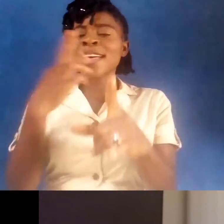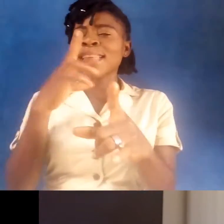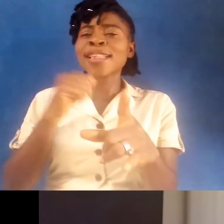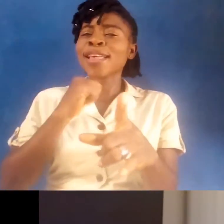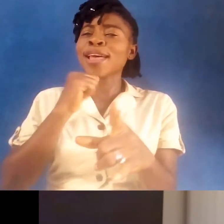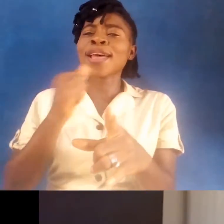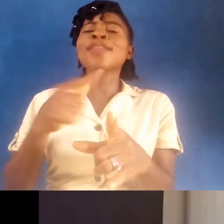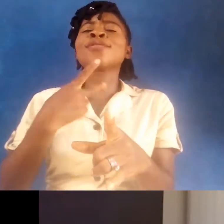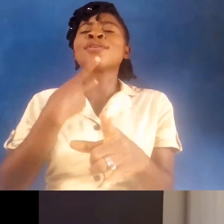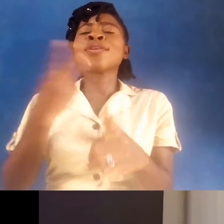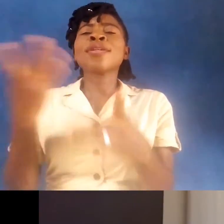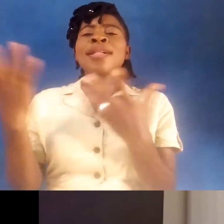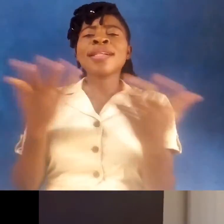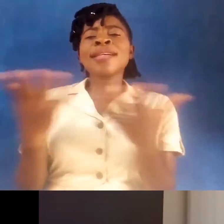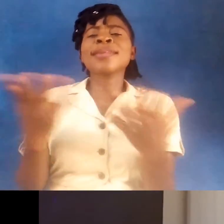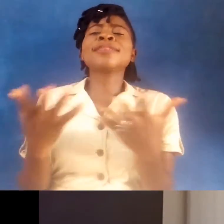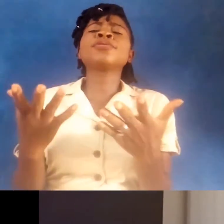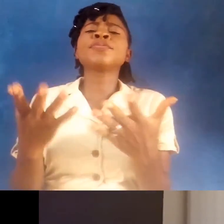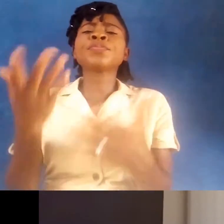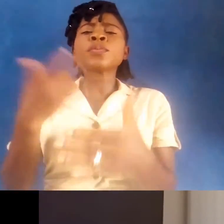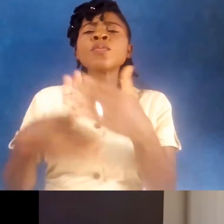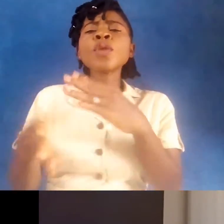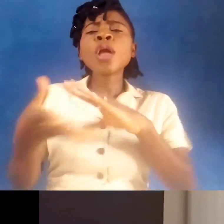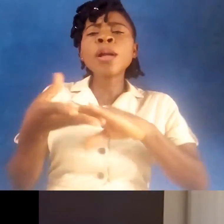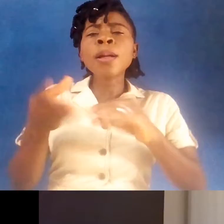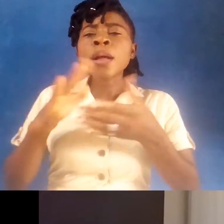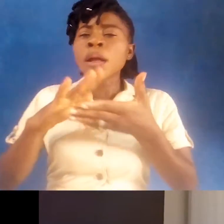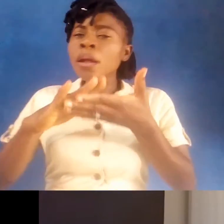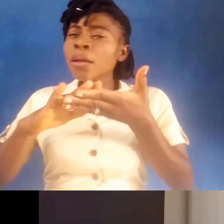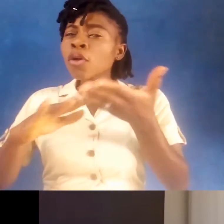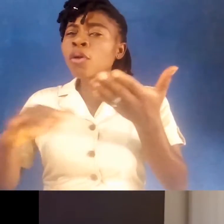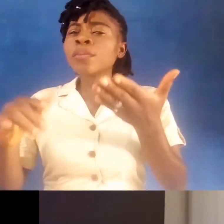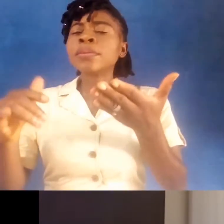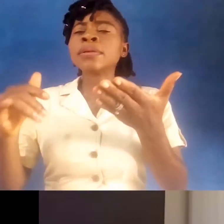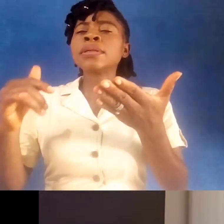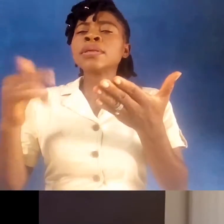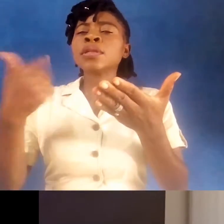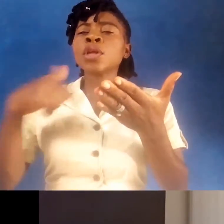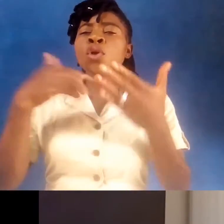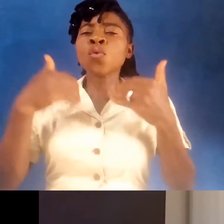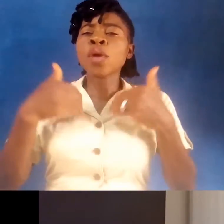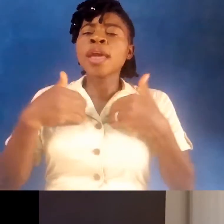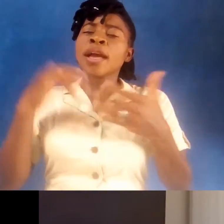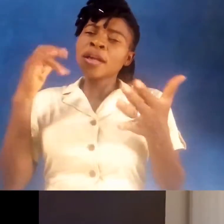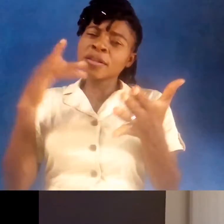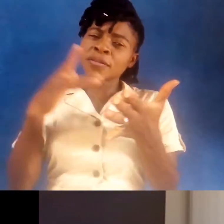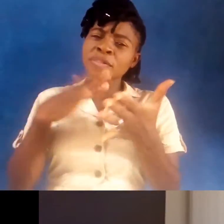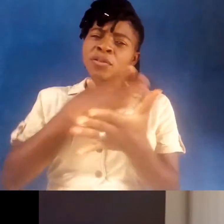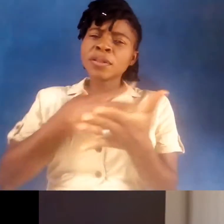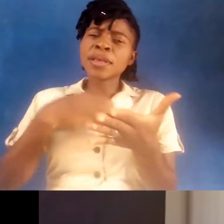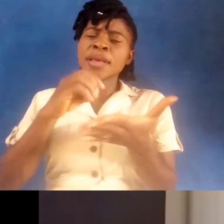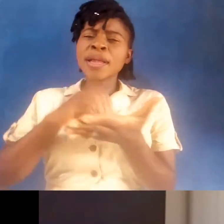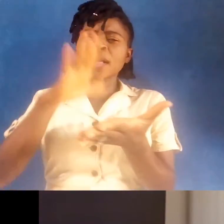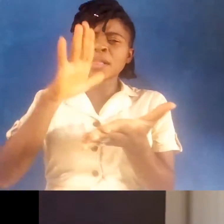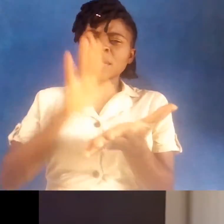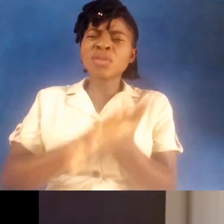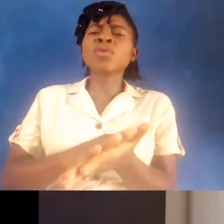the communities that we have studied and documented their sign language systems,